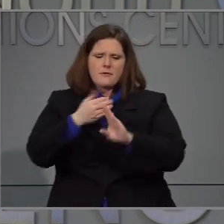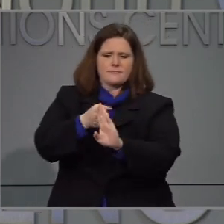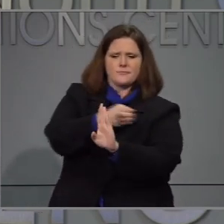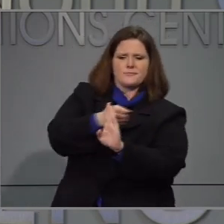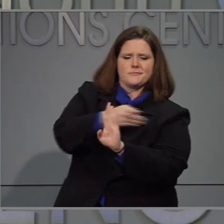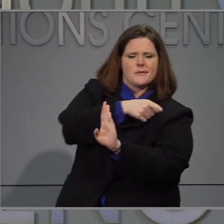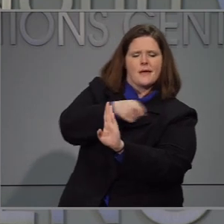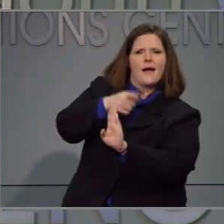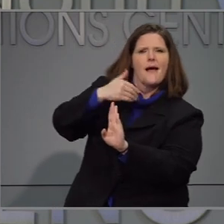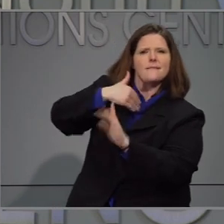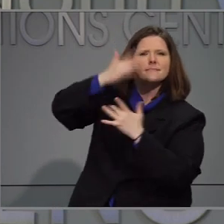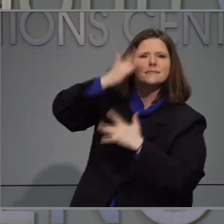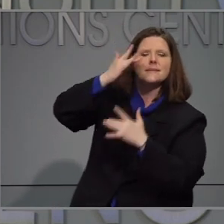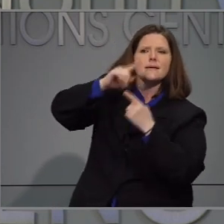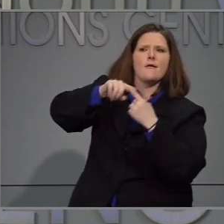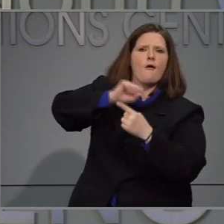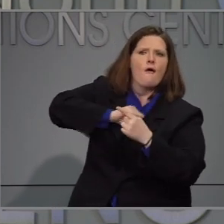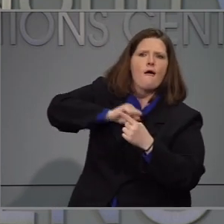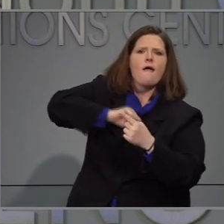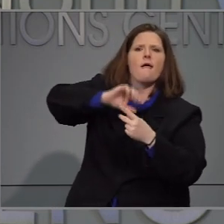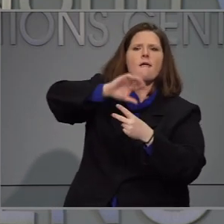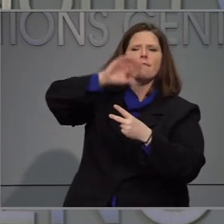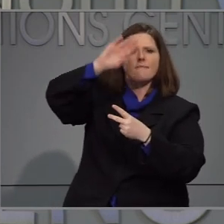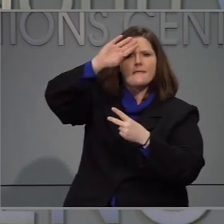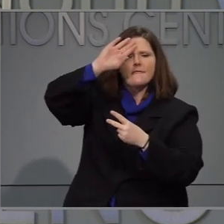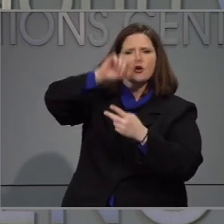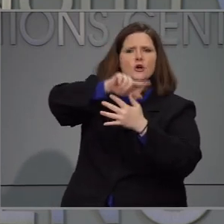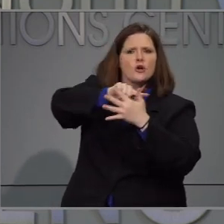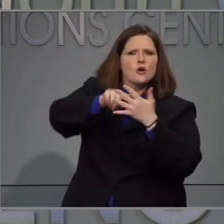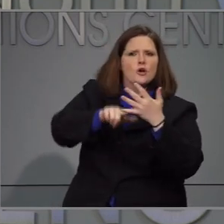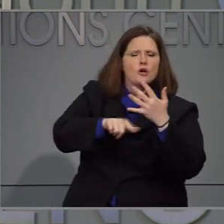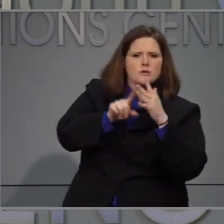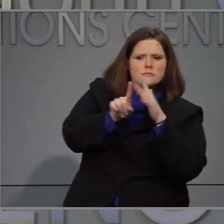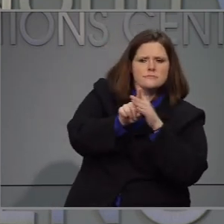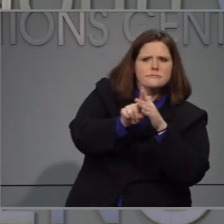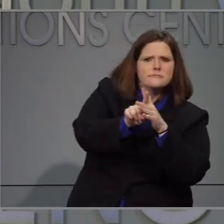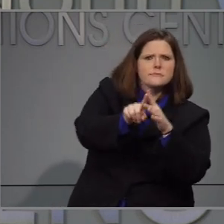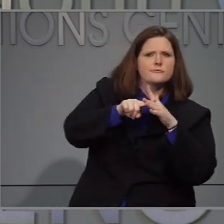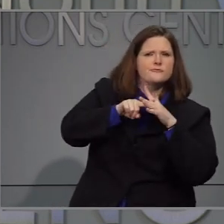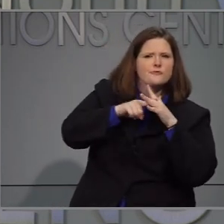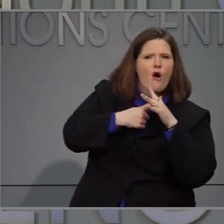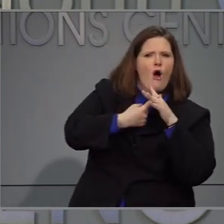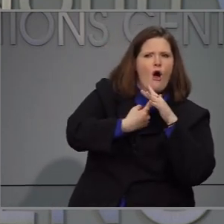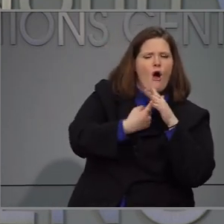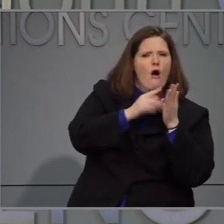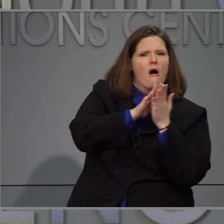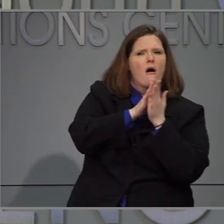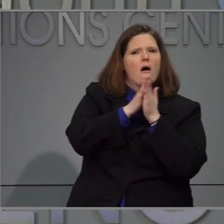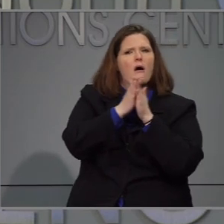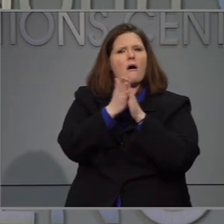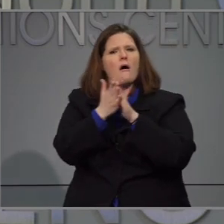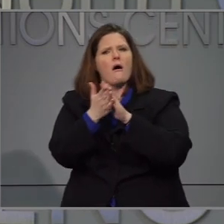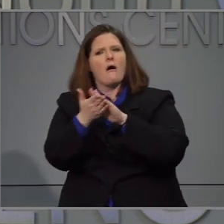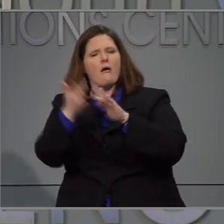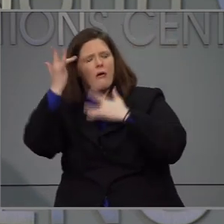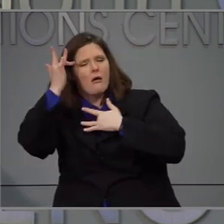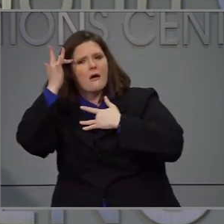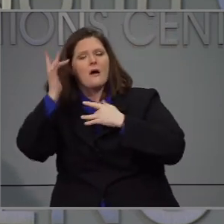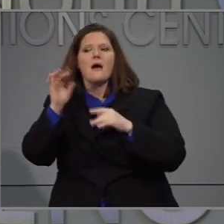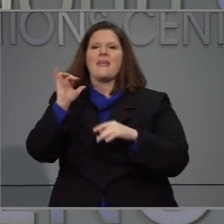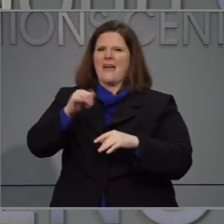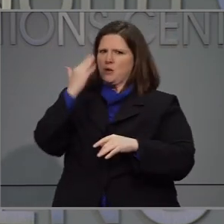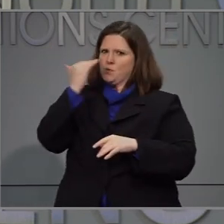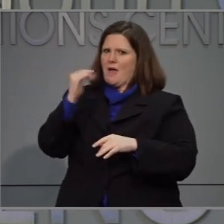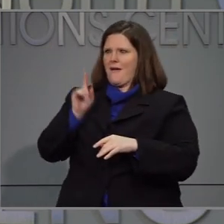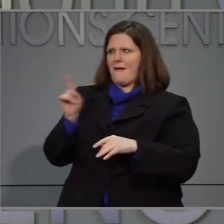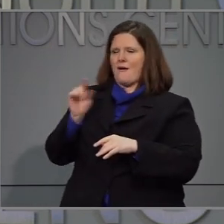early forecaster of potentially more cases of COVID, and it's why she wants to keep an eye on that. But I think we have